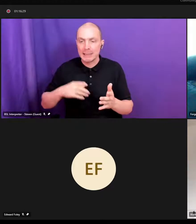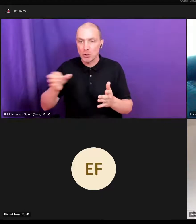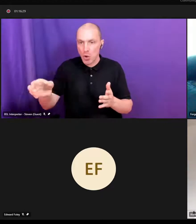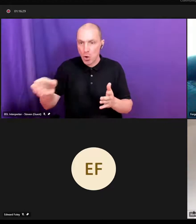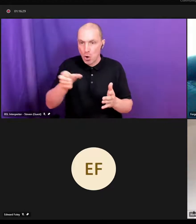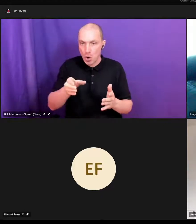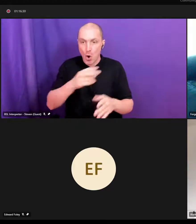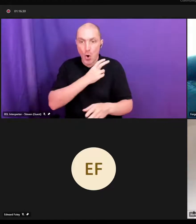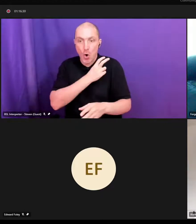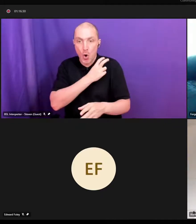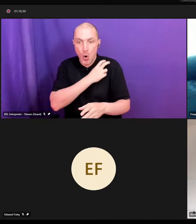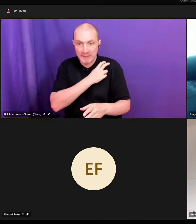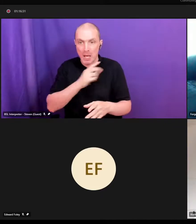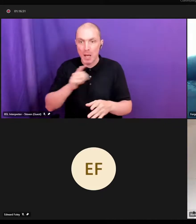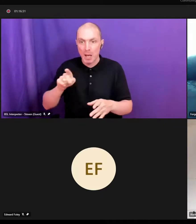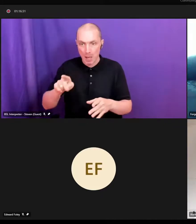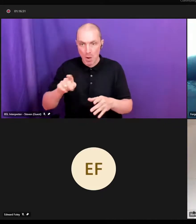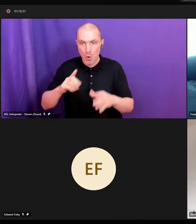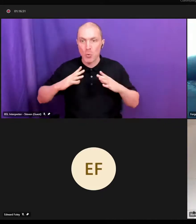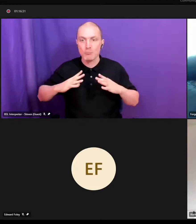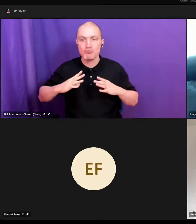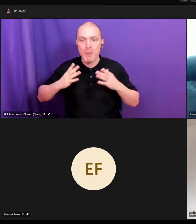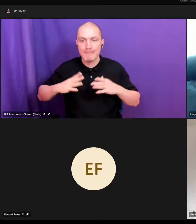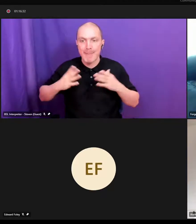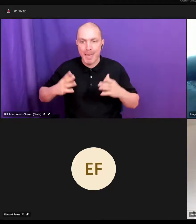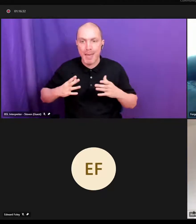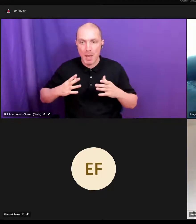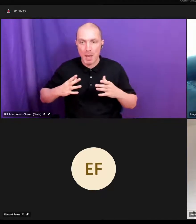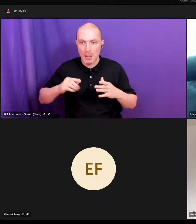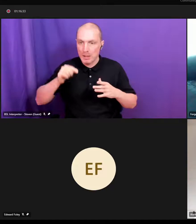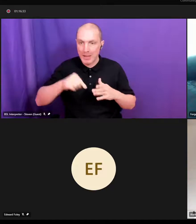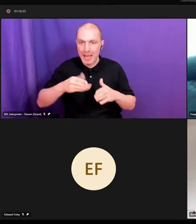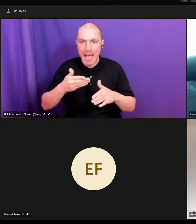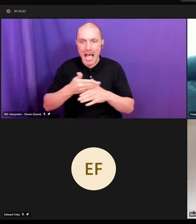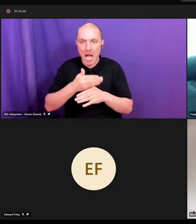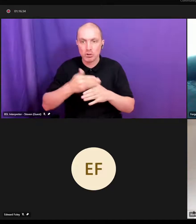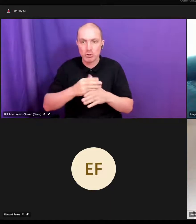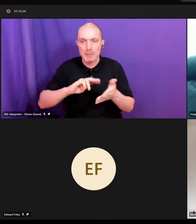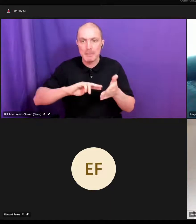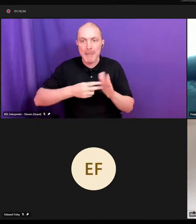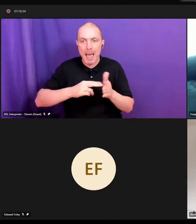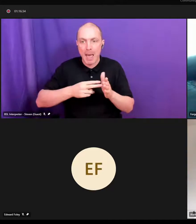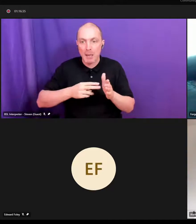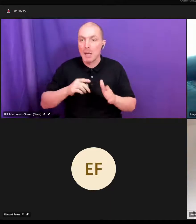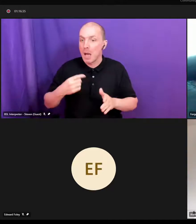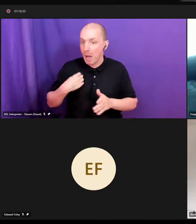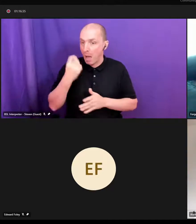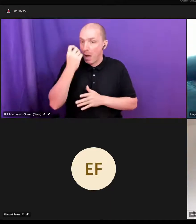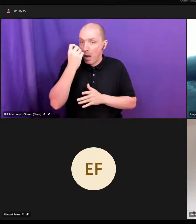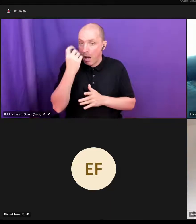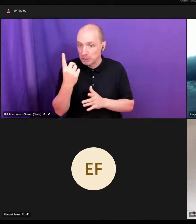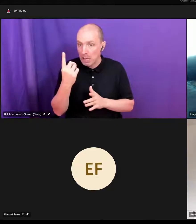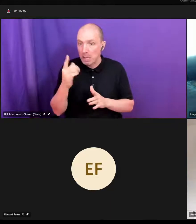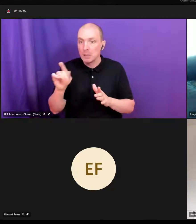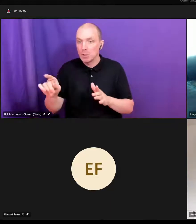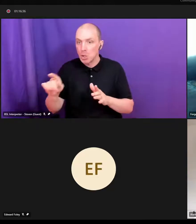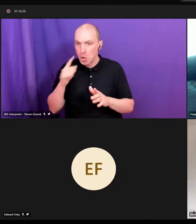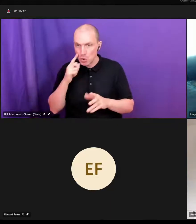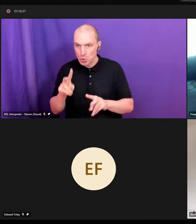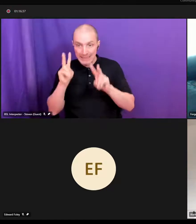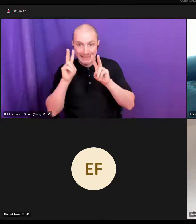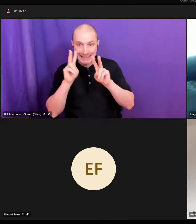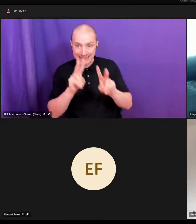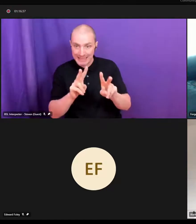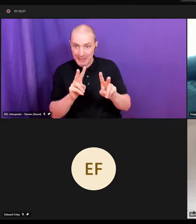do take your point that you're not actually seeing anything physical on the ground from this initial tranche of